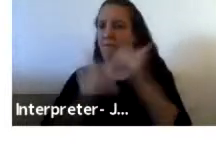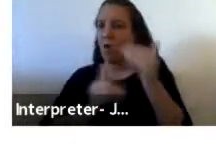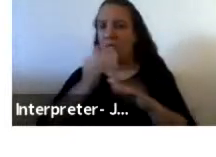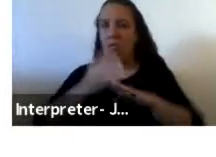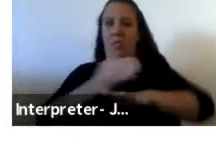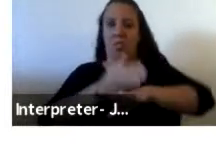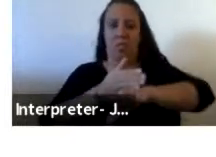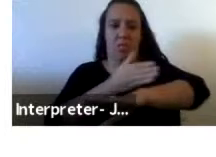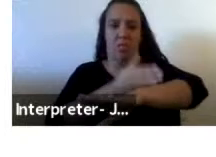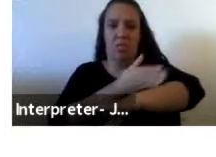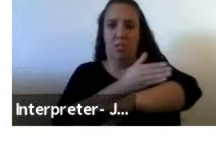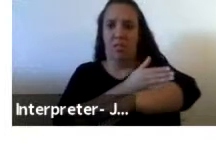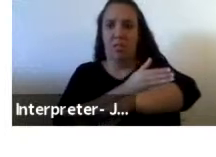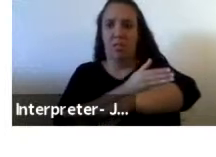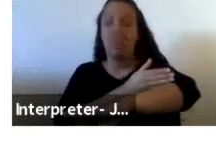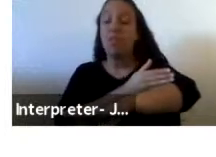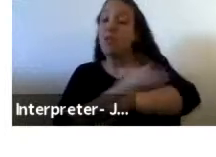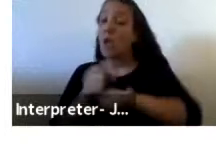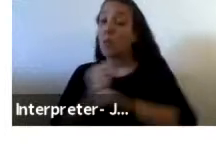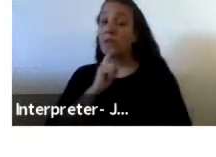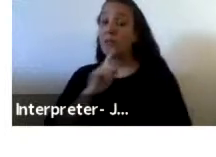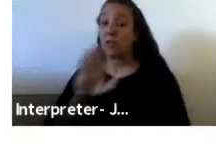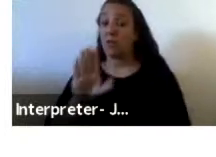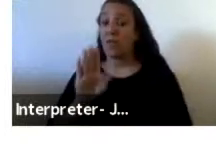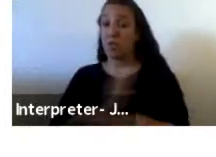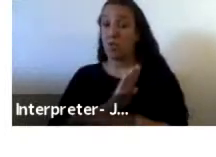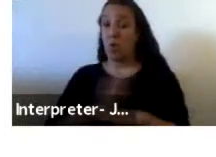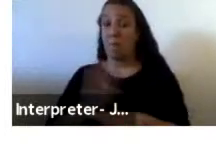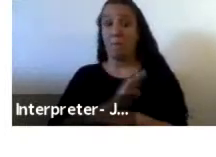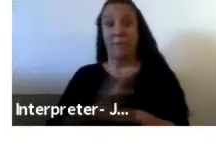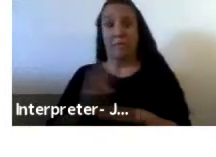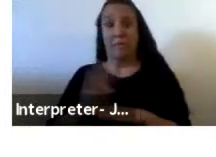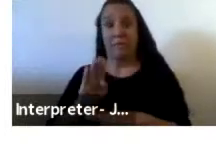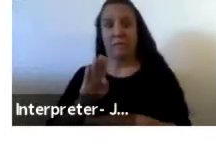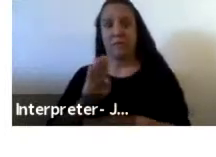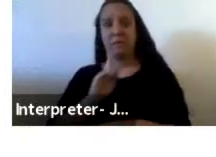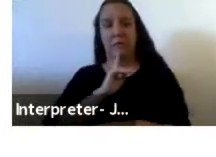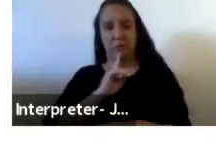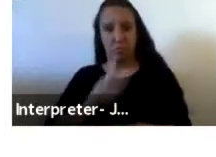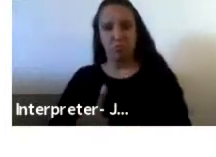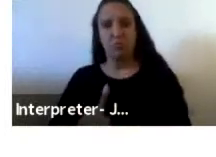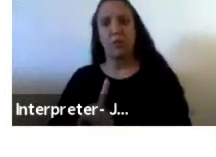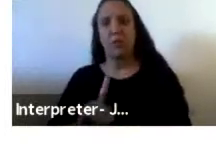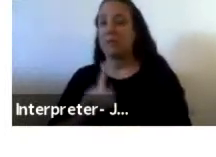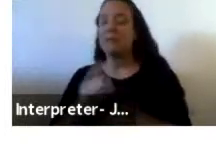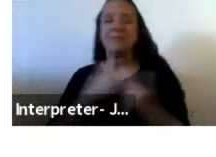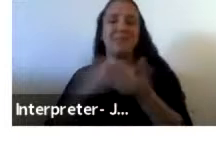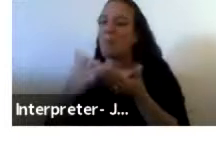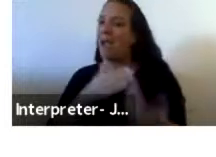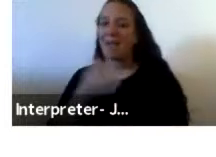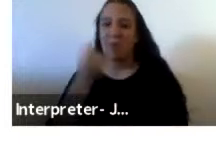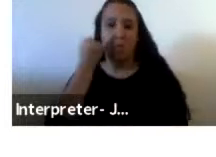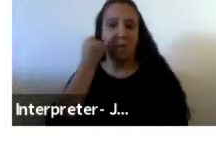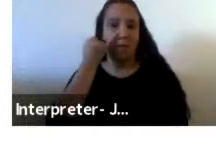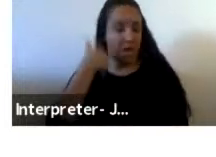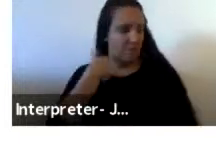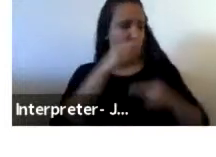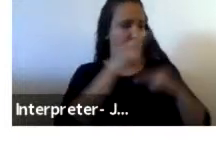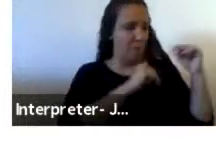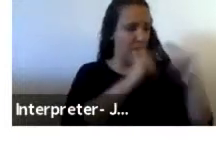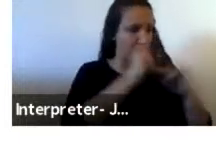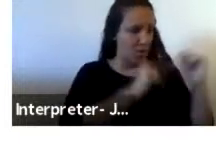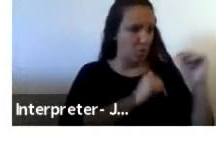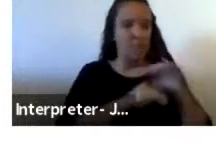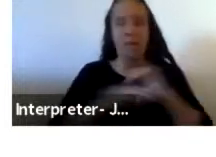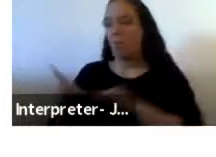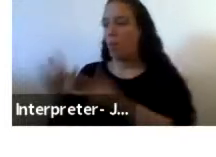and better. And we just need to make sure that your business is at the forefront, whether you have a brick and mortar, whether you have an e-commerce site,